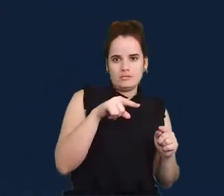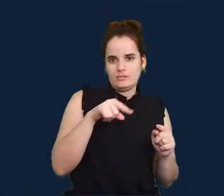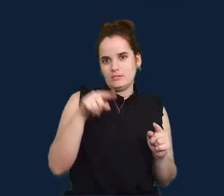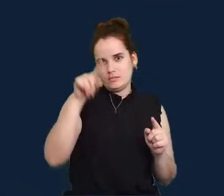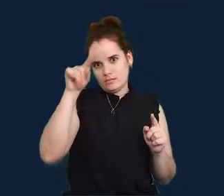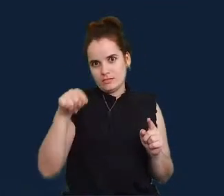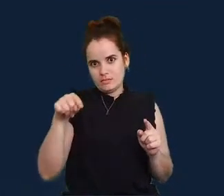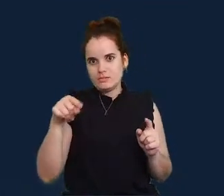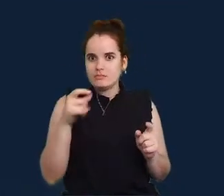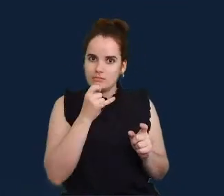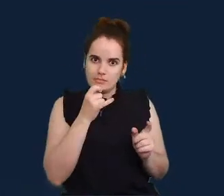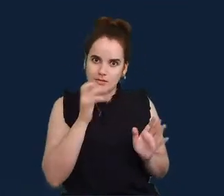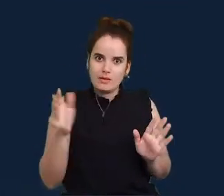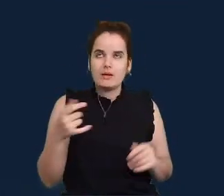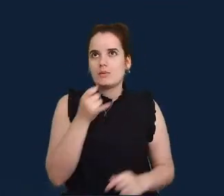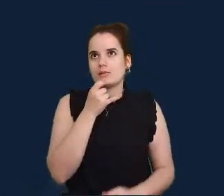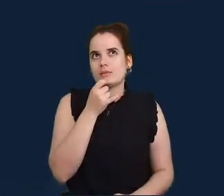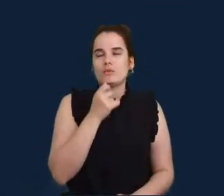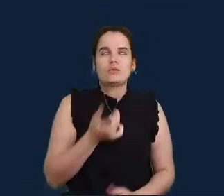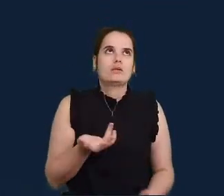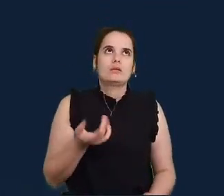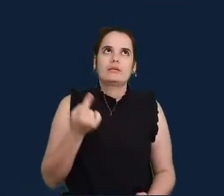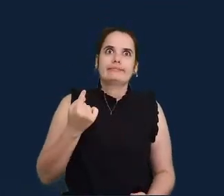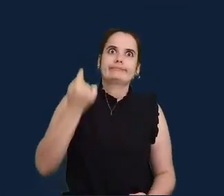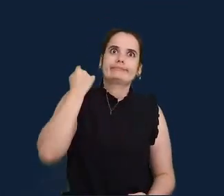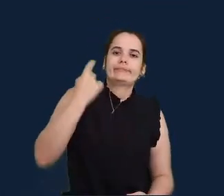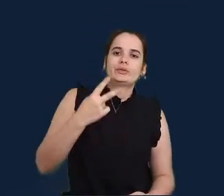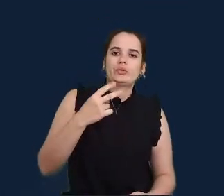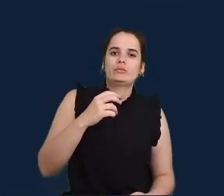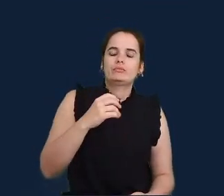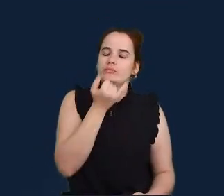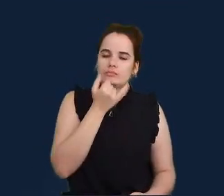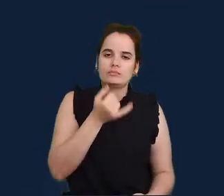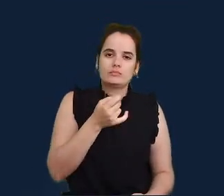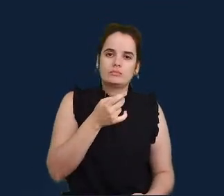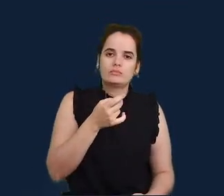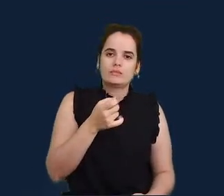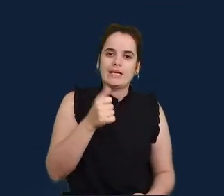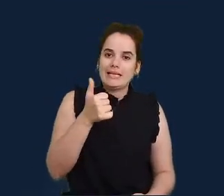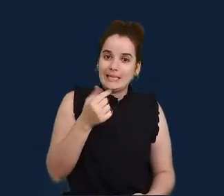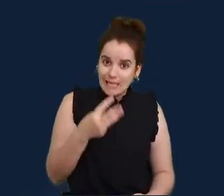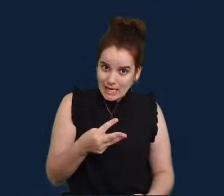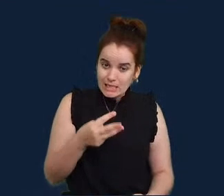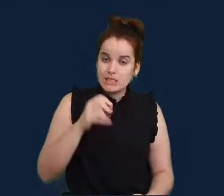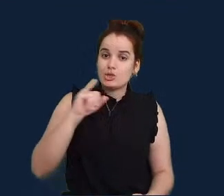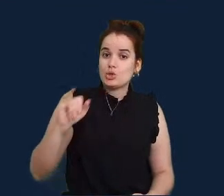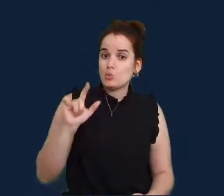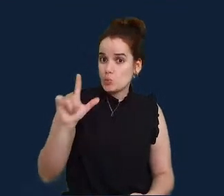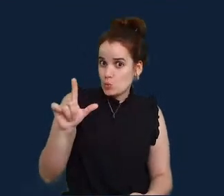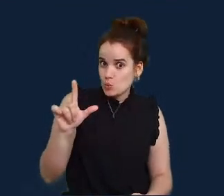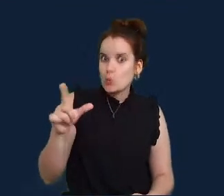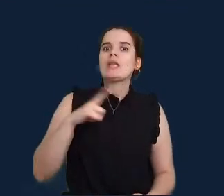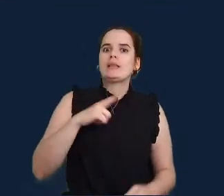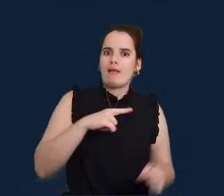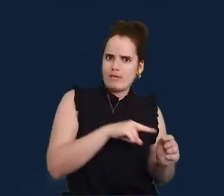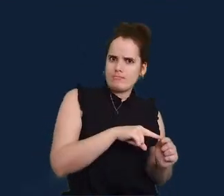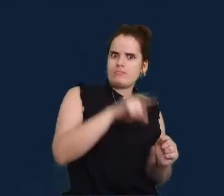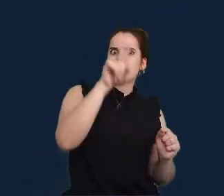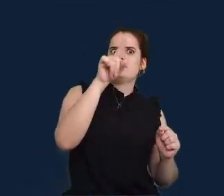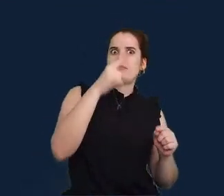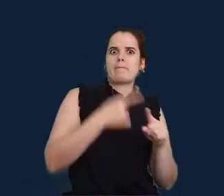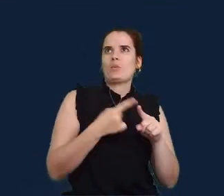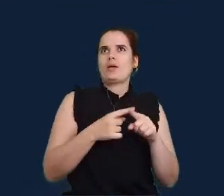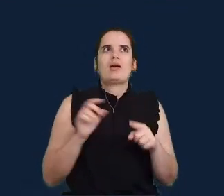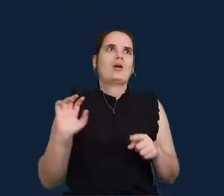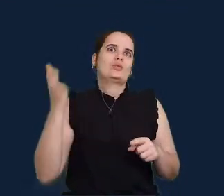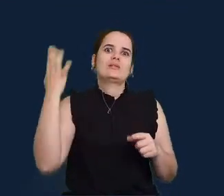seen because of this, on this month a spike is seen because of this. So the annotation I can then also translate to alt